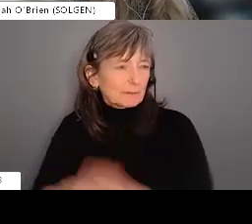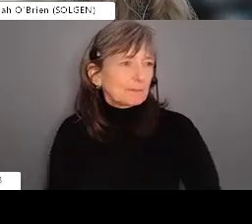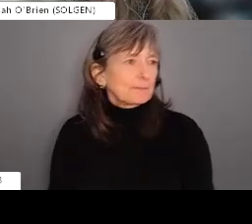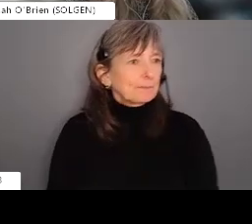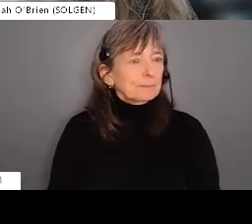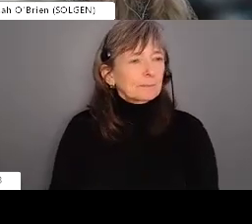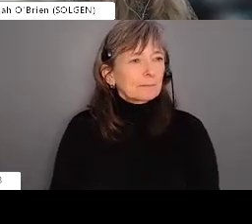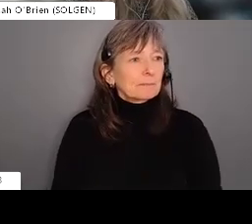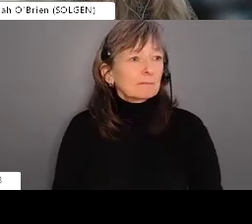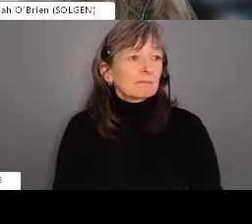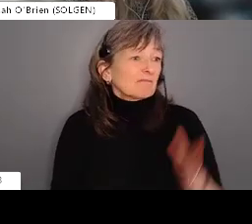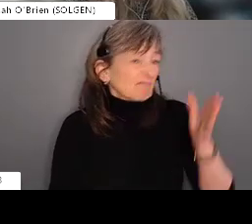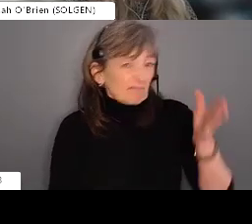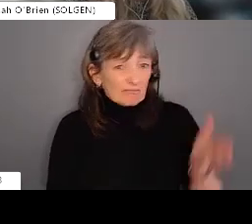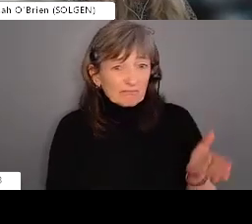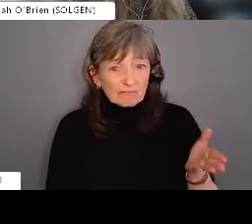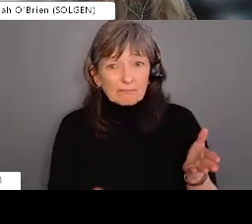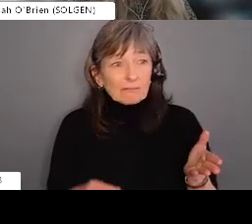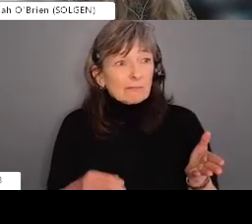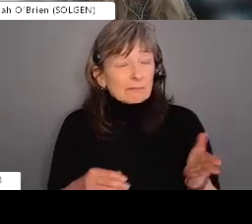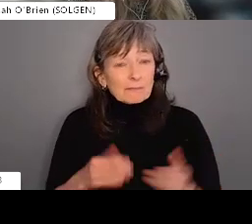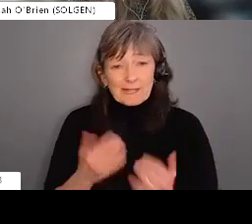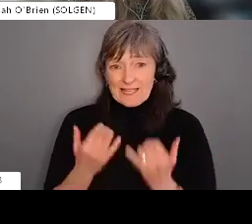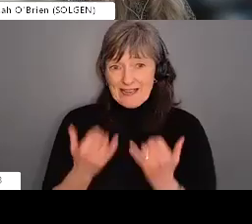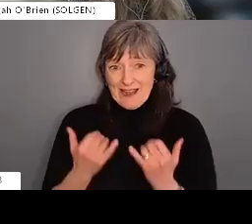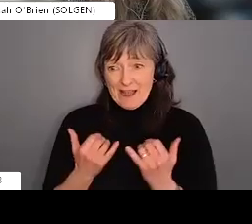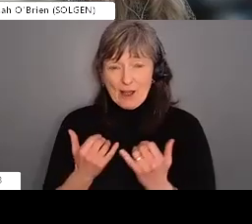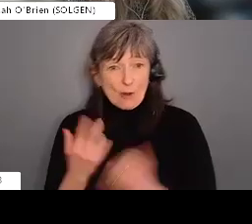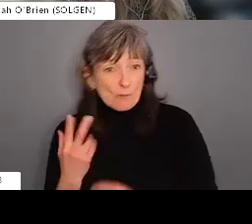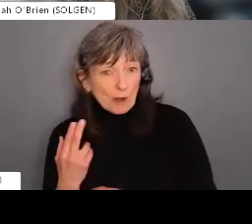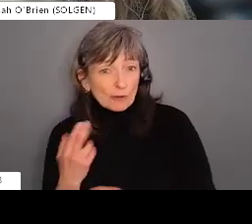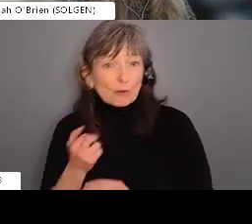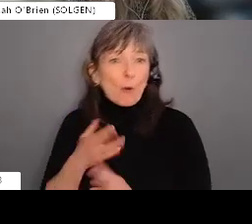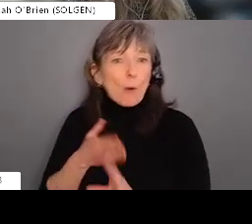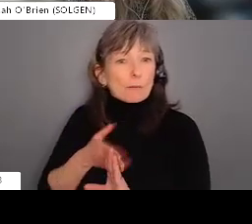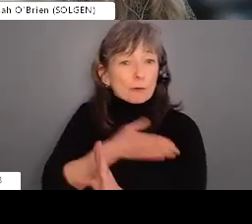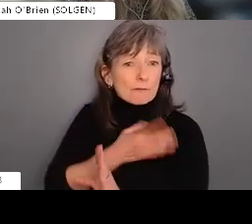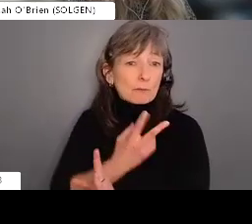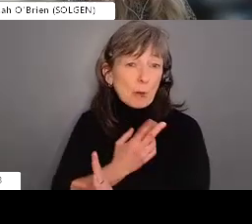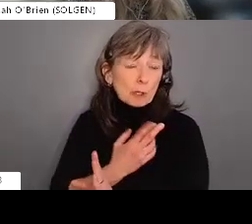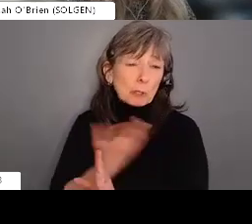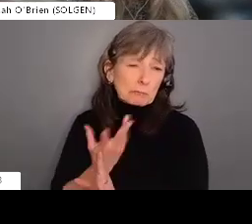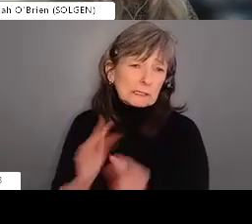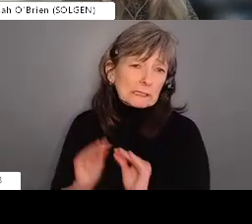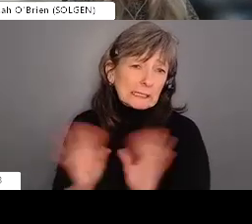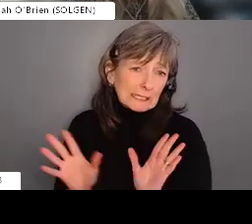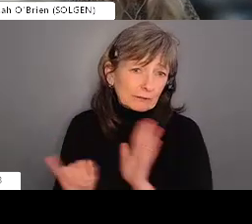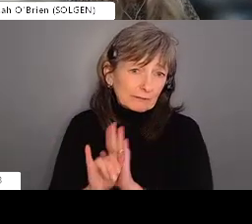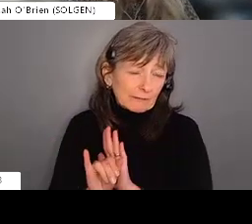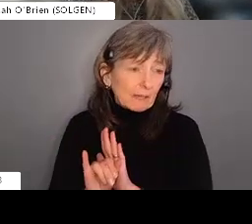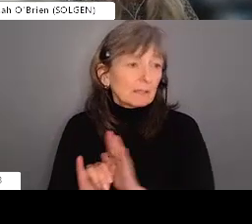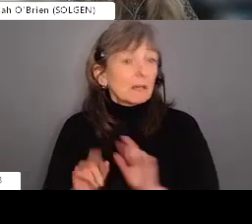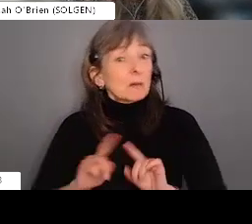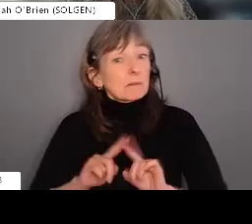It's fairly straightforward with the current and former or former intimate partner. But also we've had